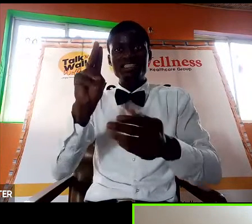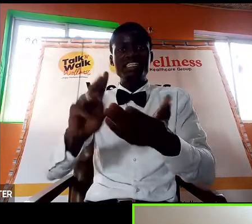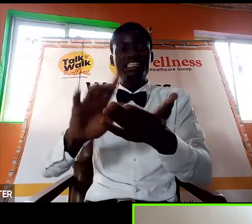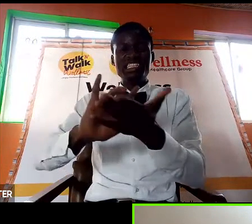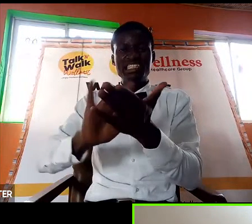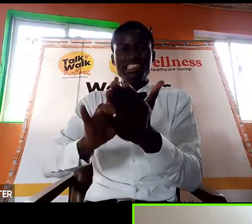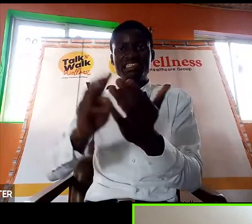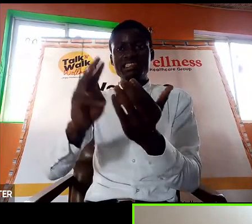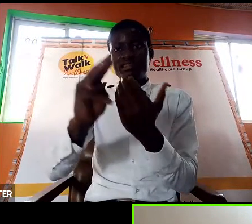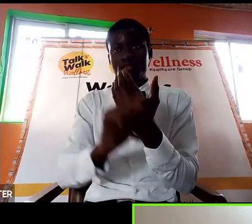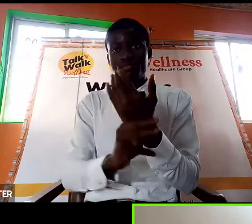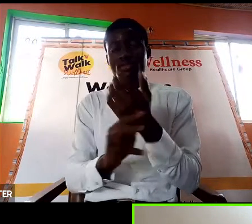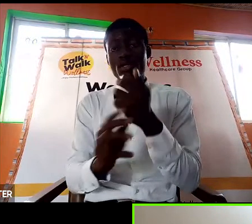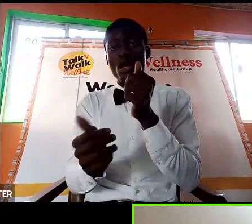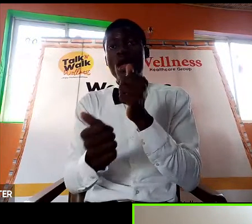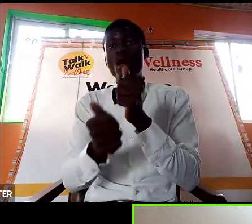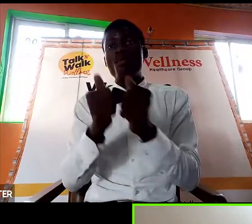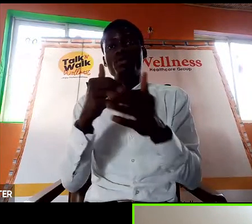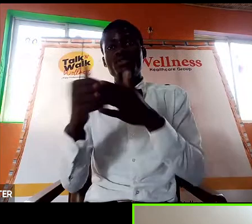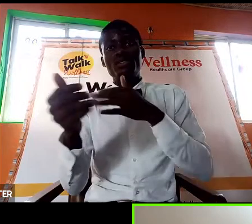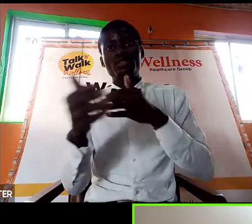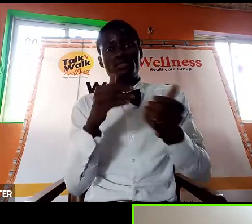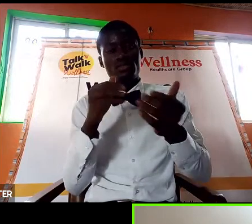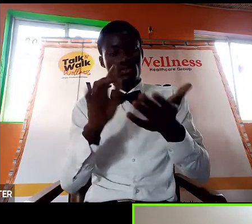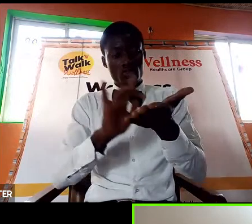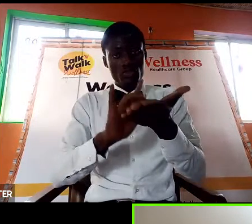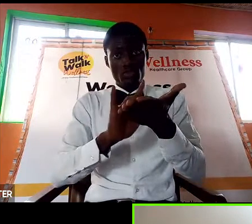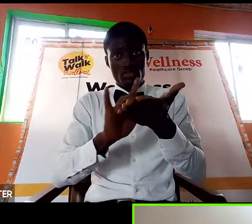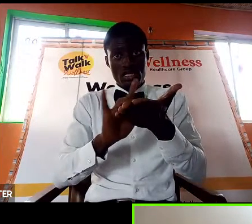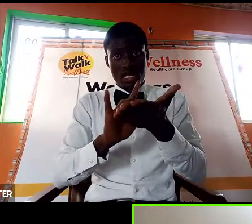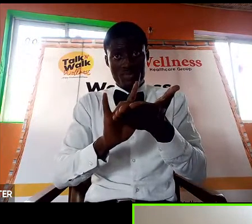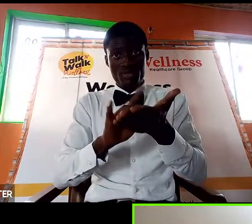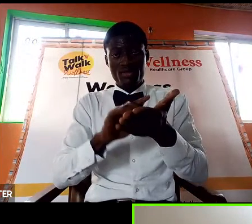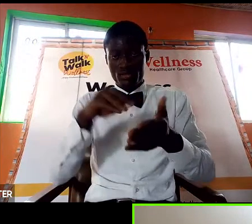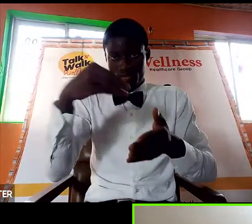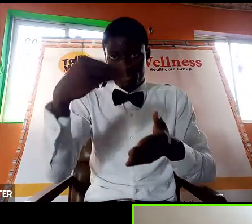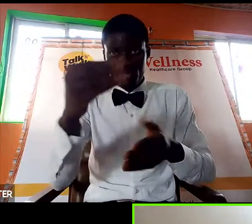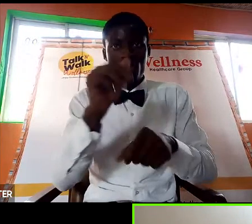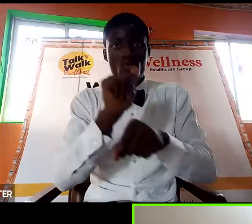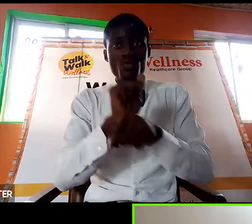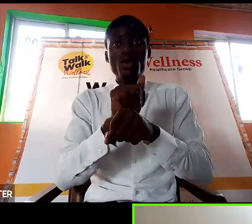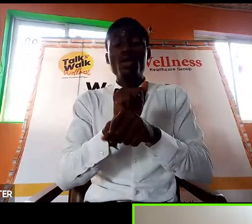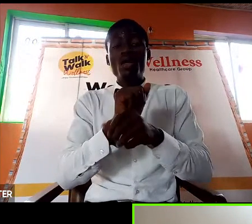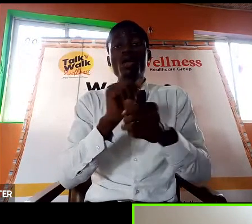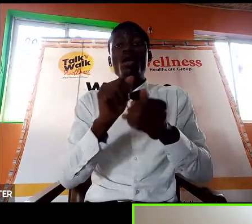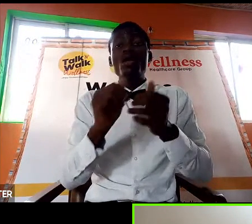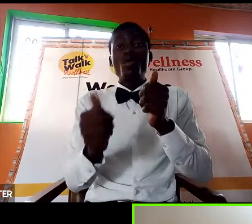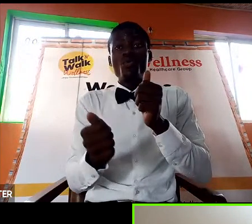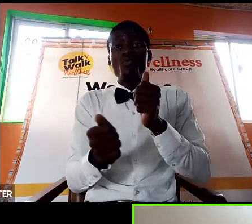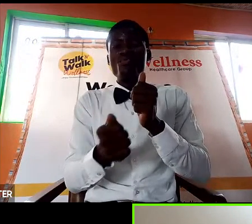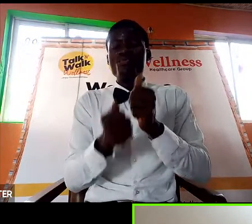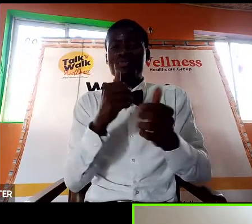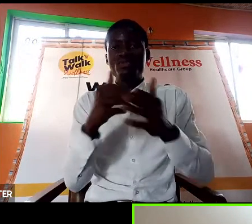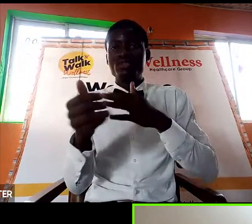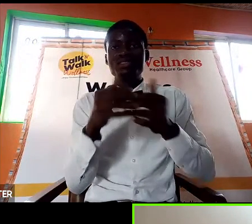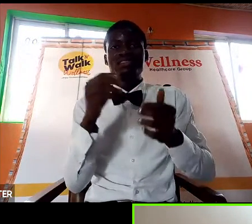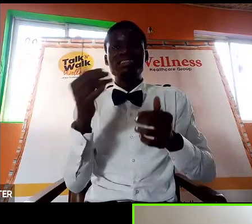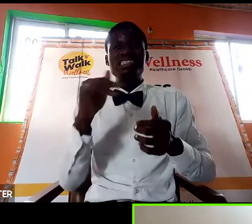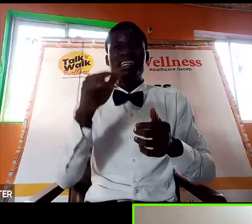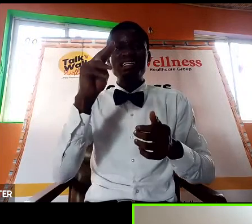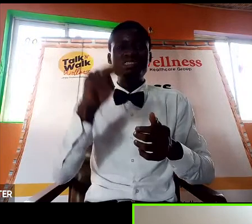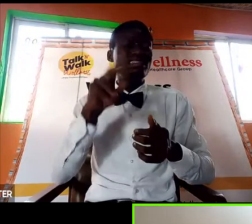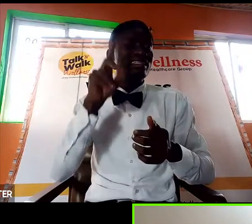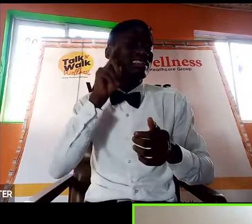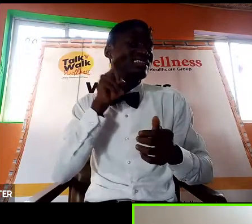therapy will work. And in some cases, the therapist you need a sex therapist. And if there is need for medication, the